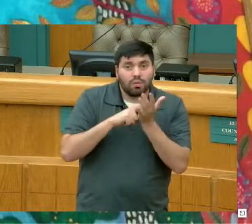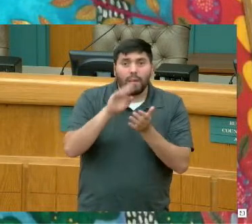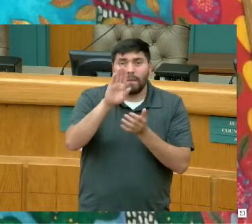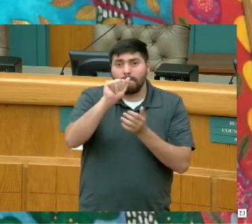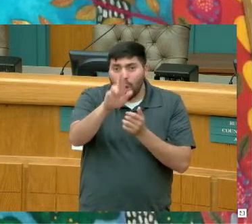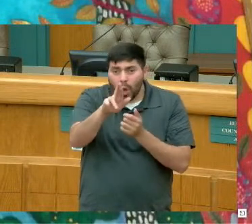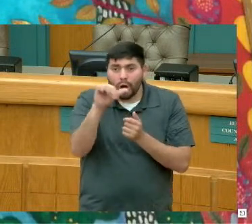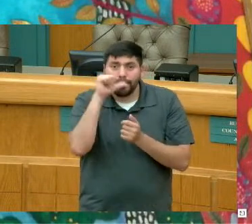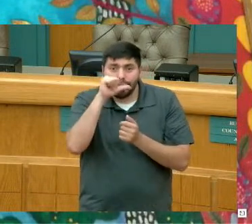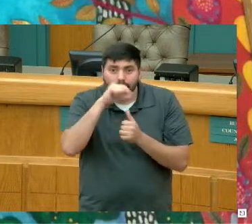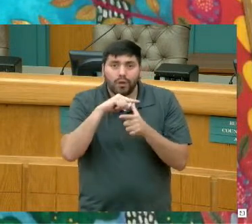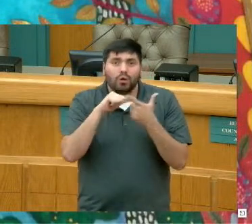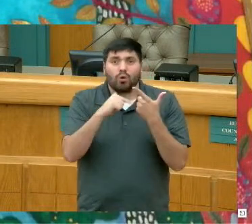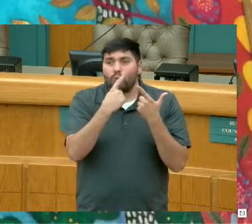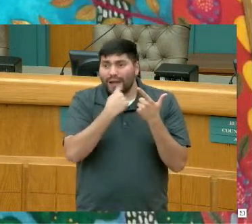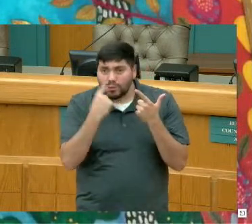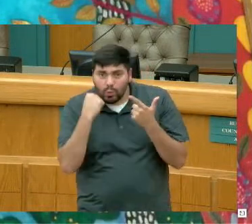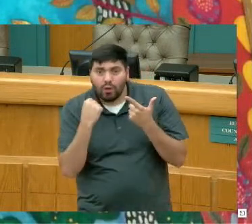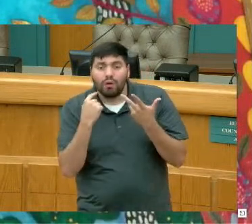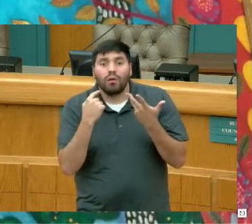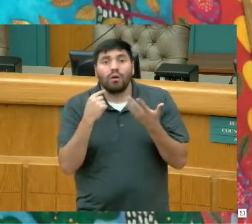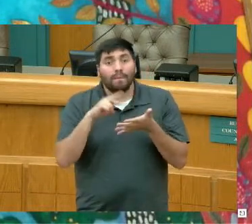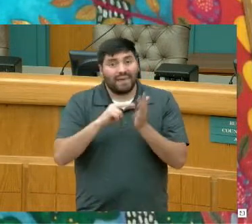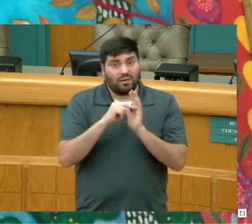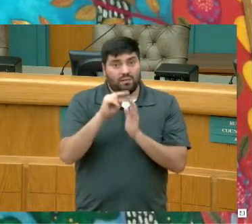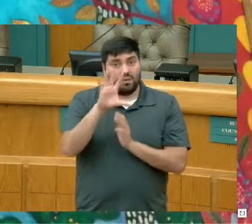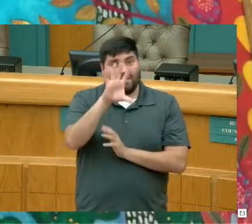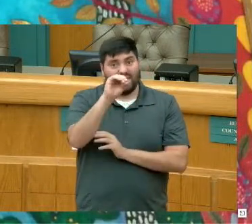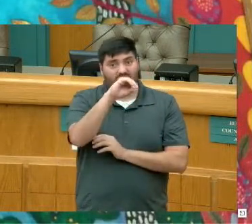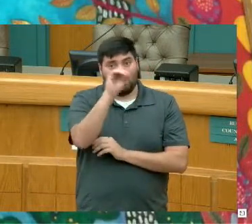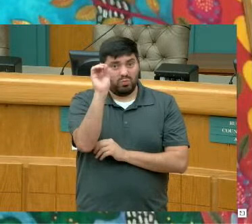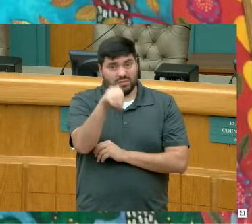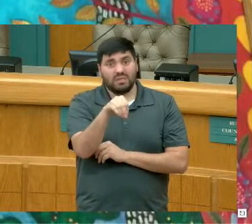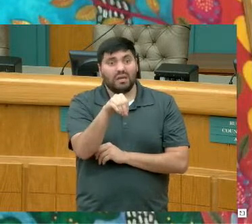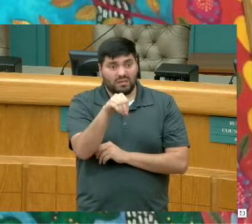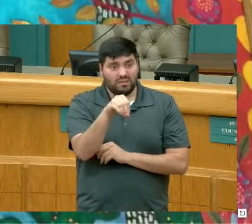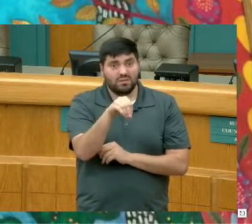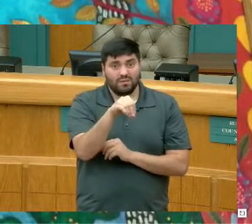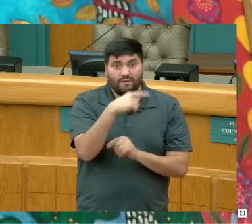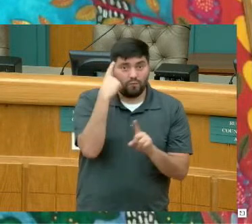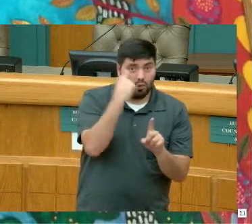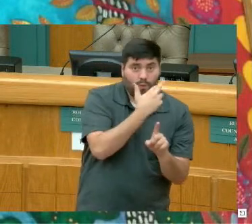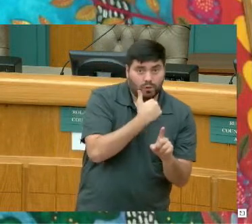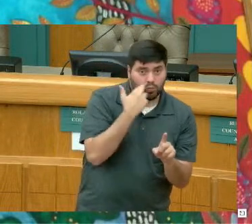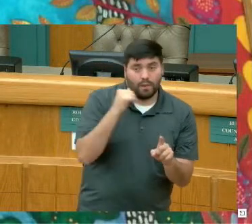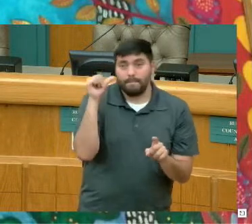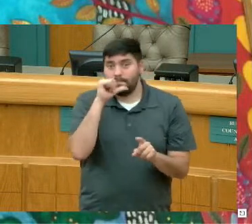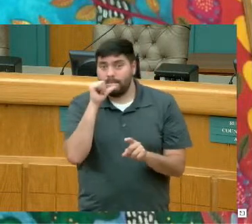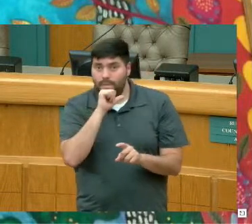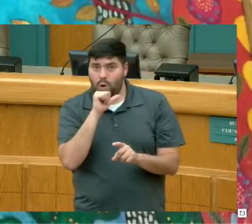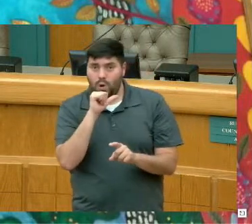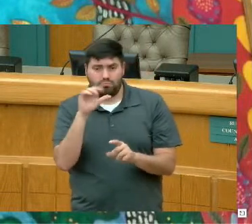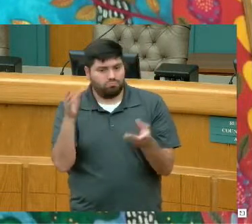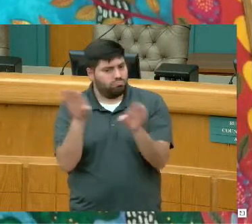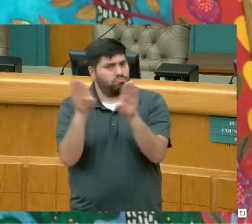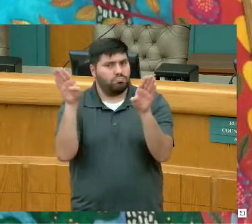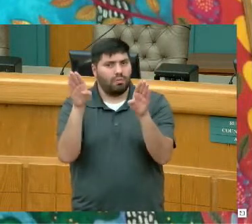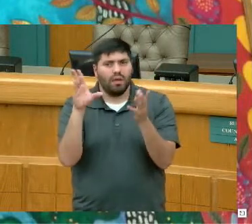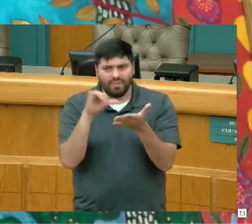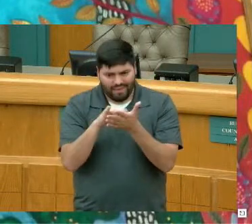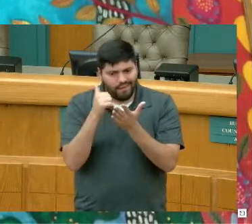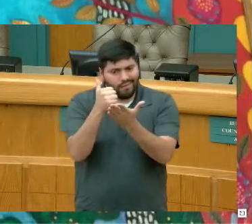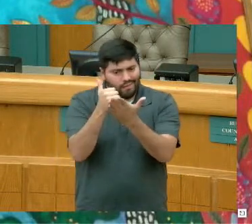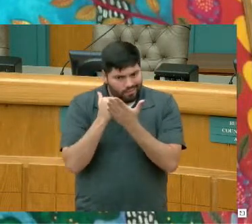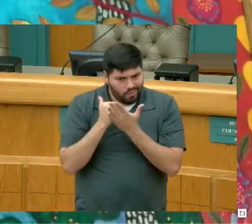on bars and restaurants, that is the 50% rule and the closure of bars, have helped keep our